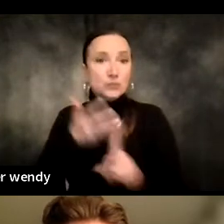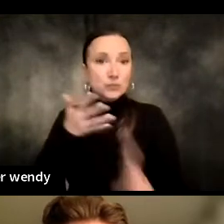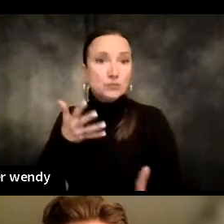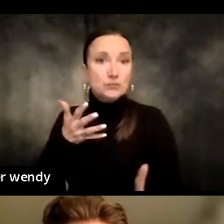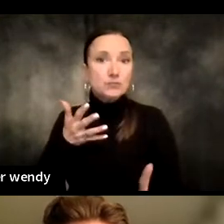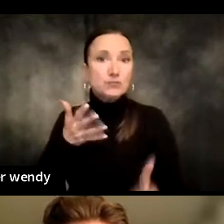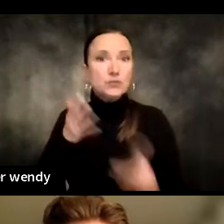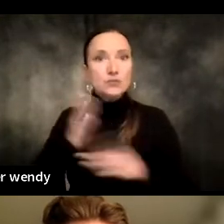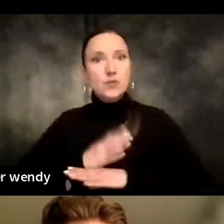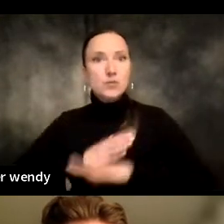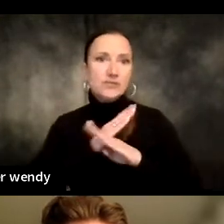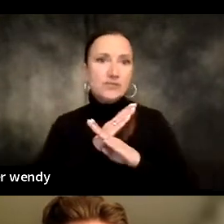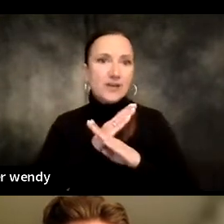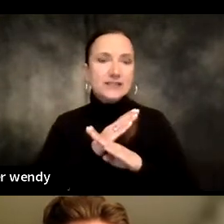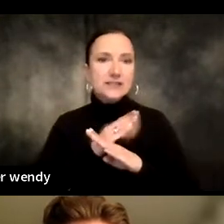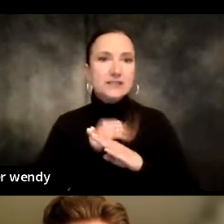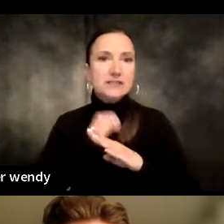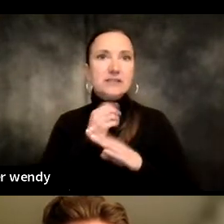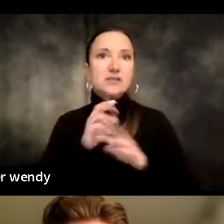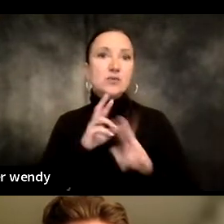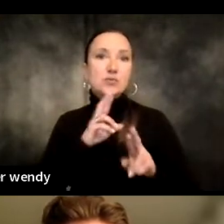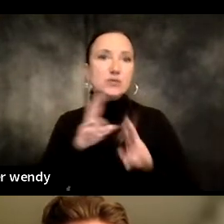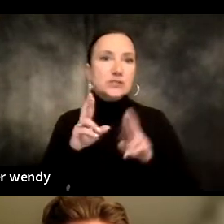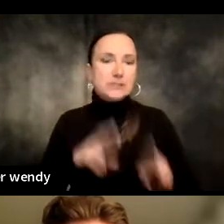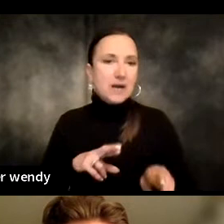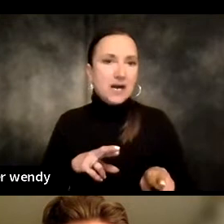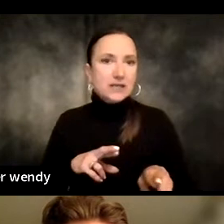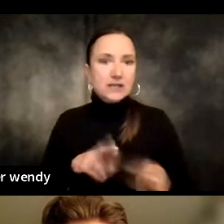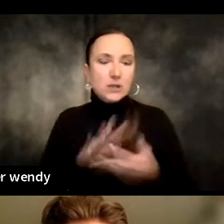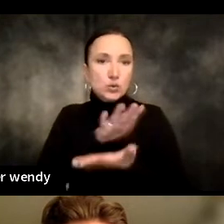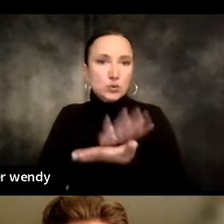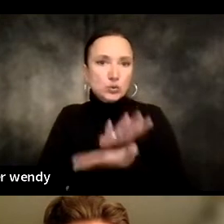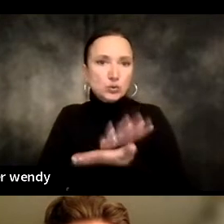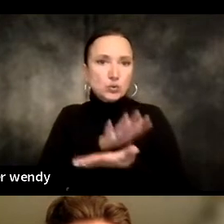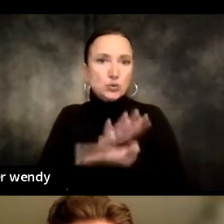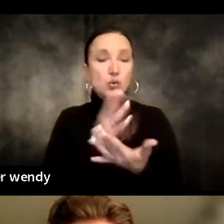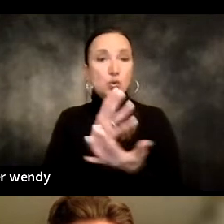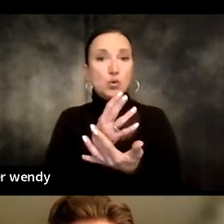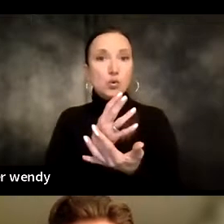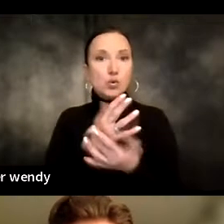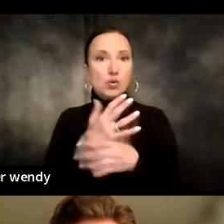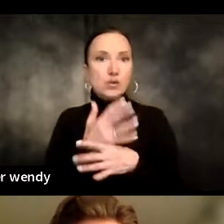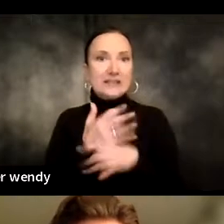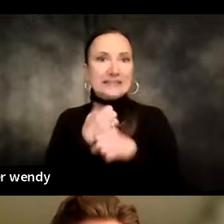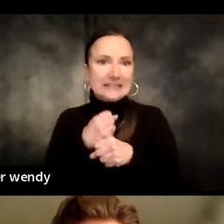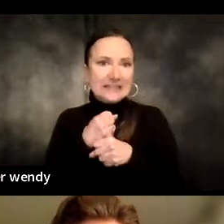for preventing and responding to school and safety incidents.